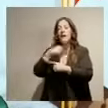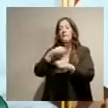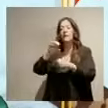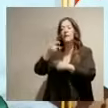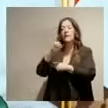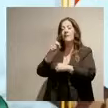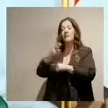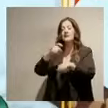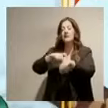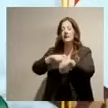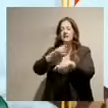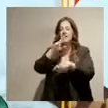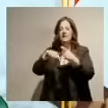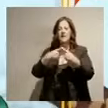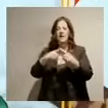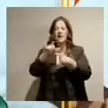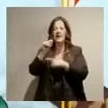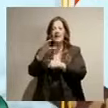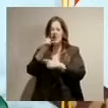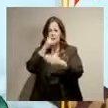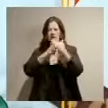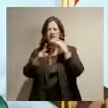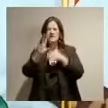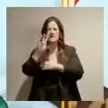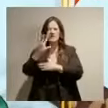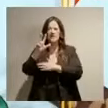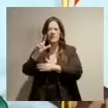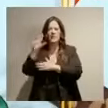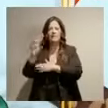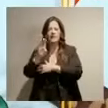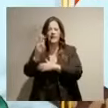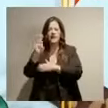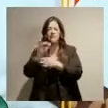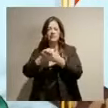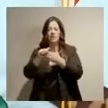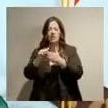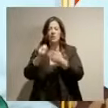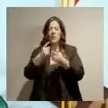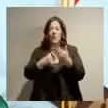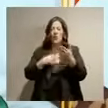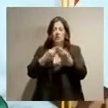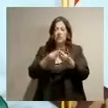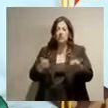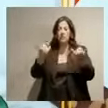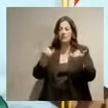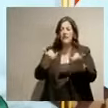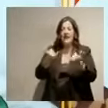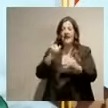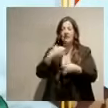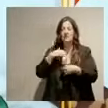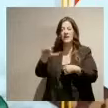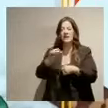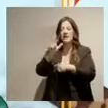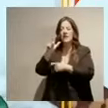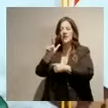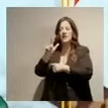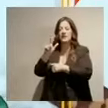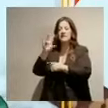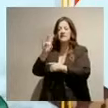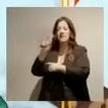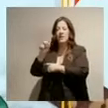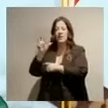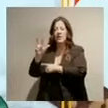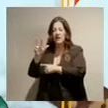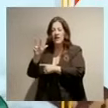projected $73 billion. Is the actual number we're solving today, if we take the 27.6 plus the 17.3 plus the $20